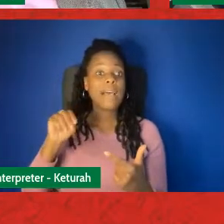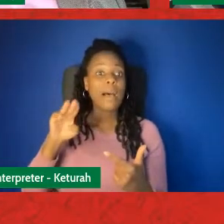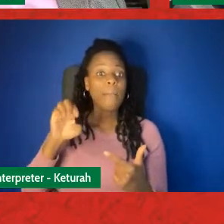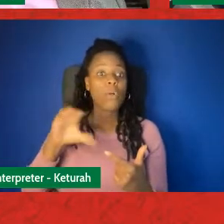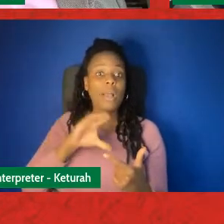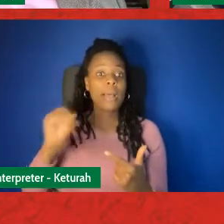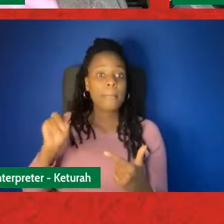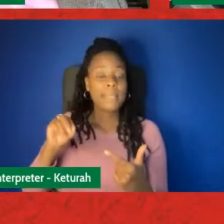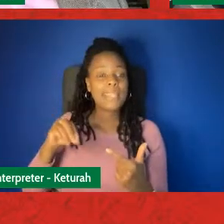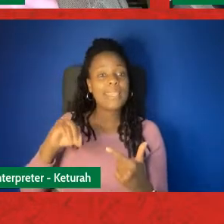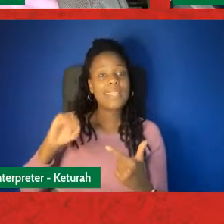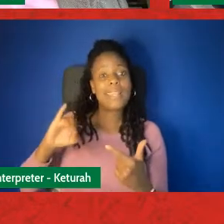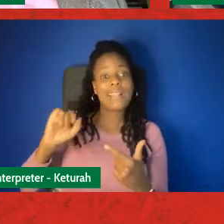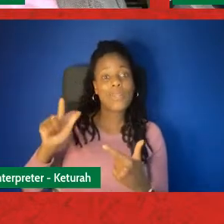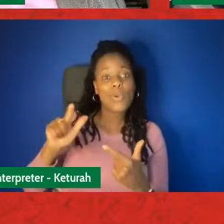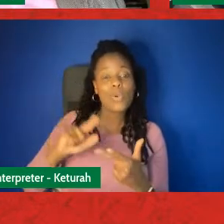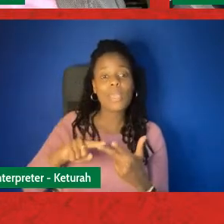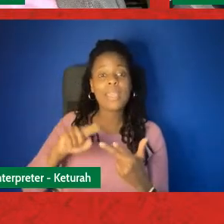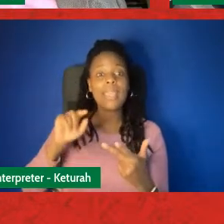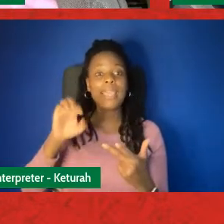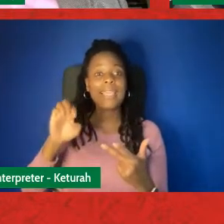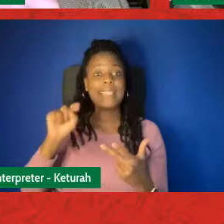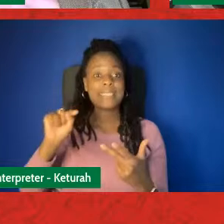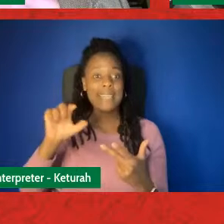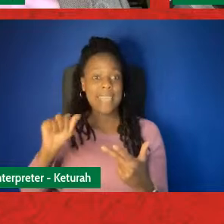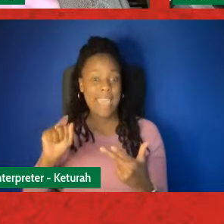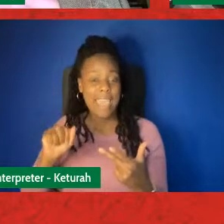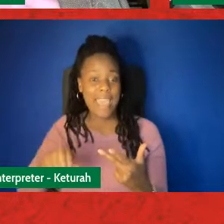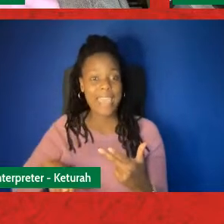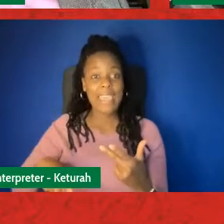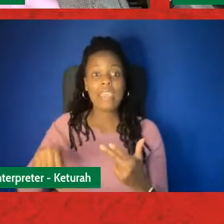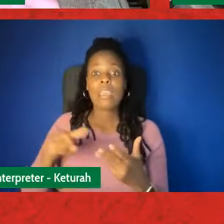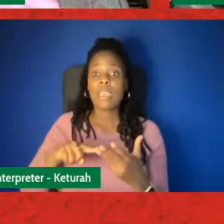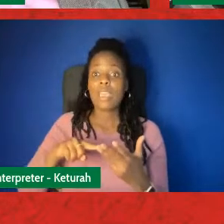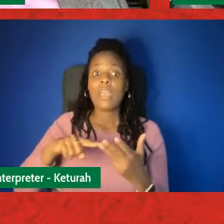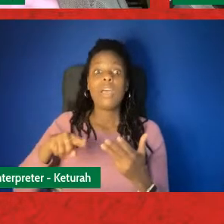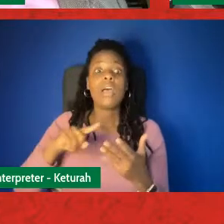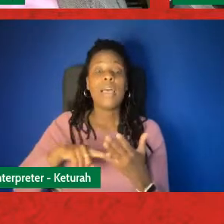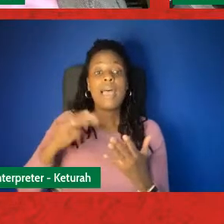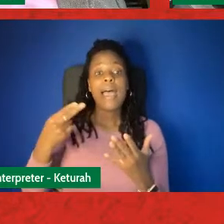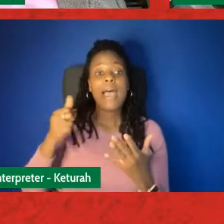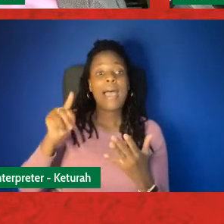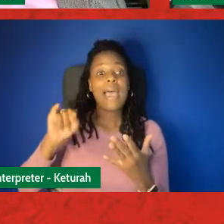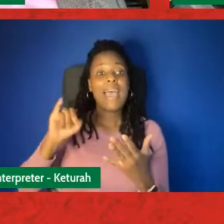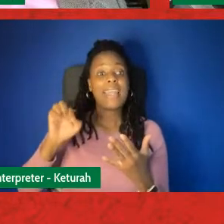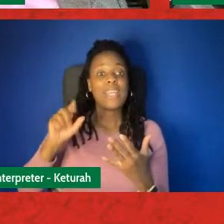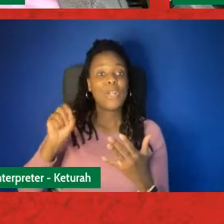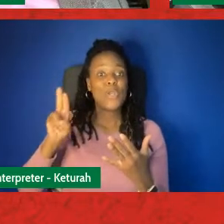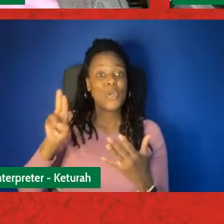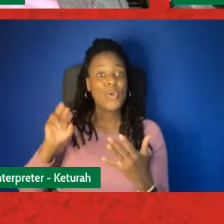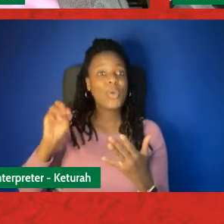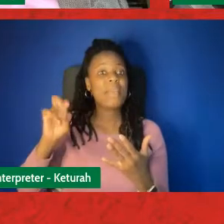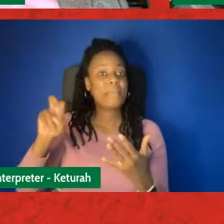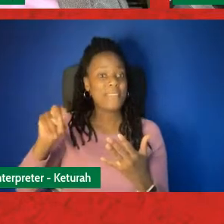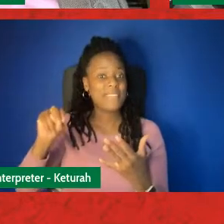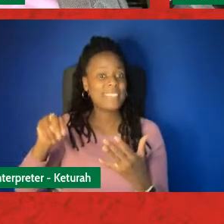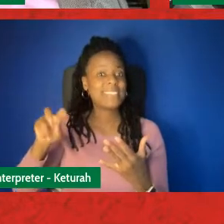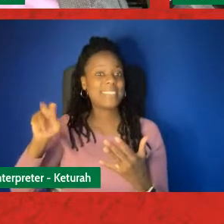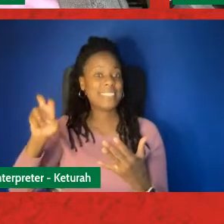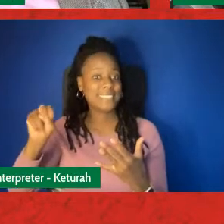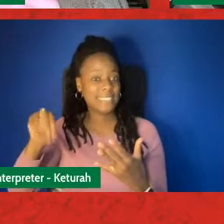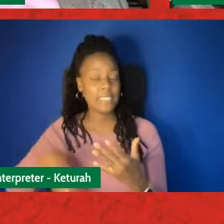Illinois, ETA in Chicago, Illinois, Hattie Lou Theater in Memphis, Tennessee, the National Black Theater